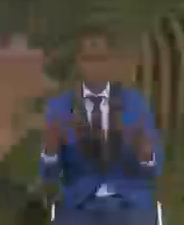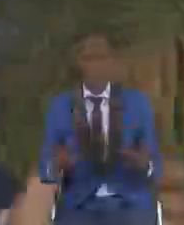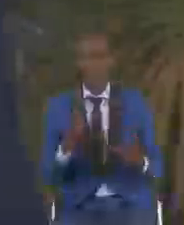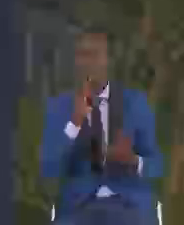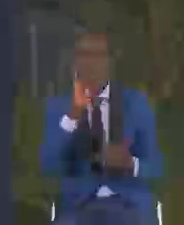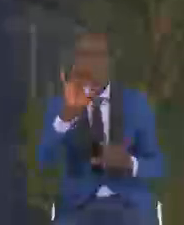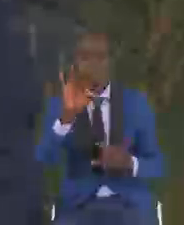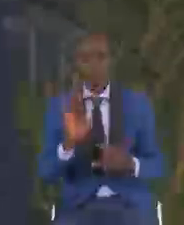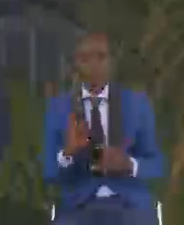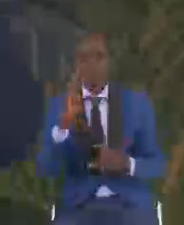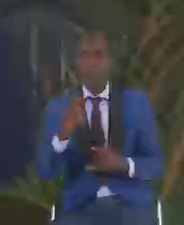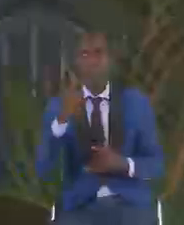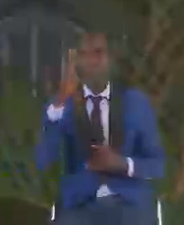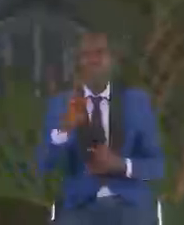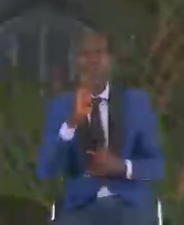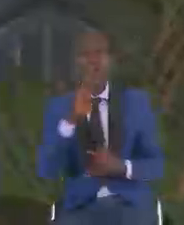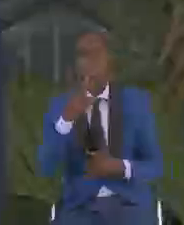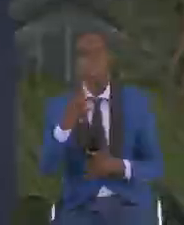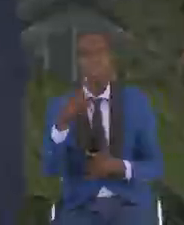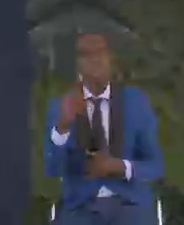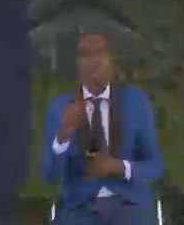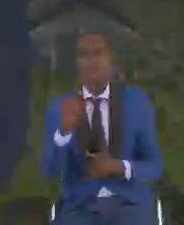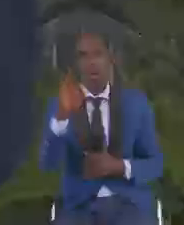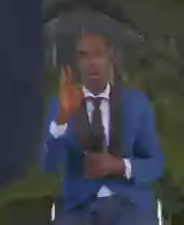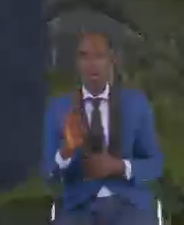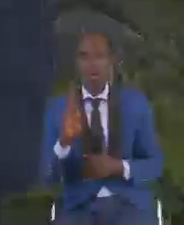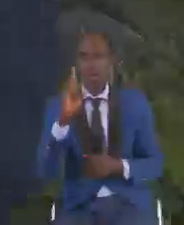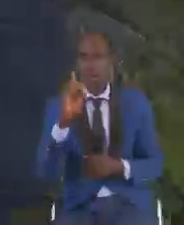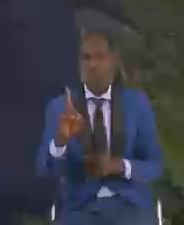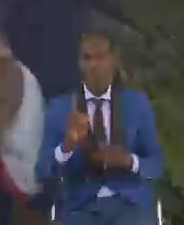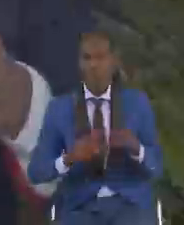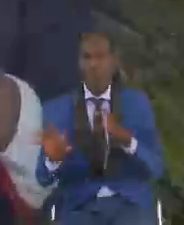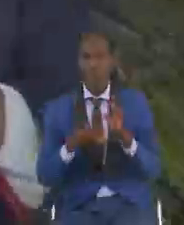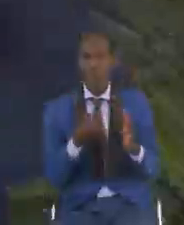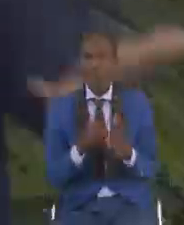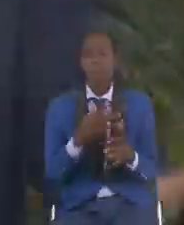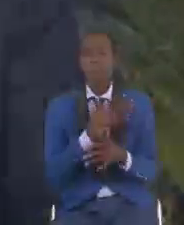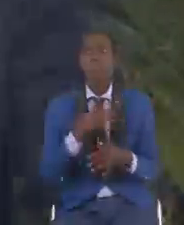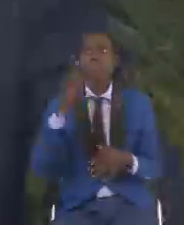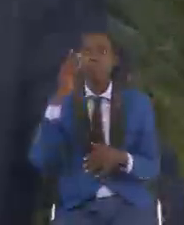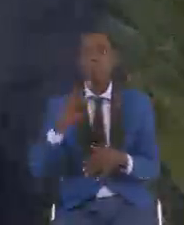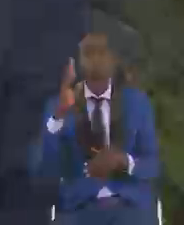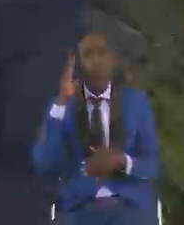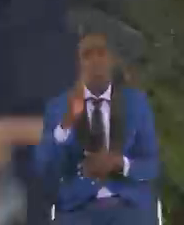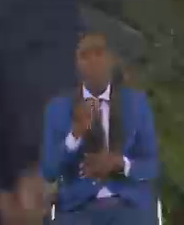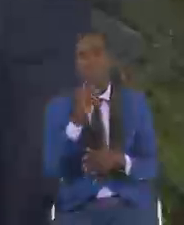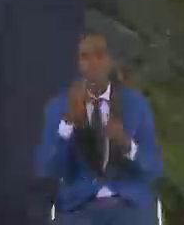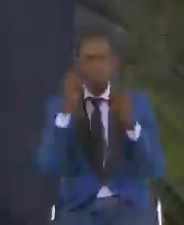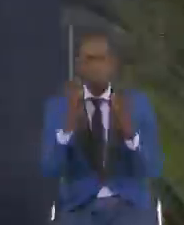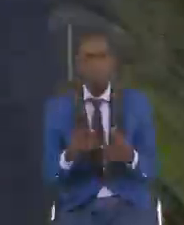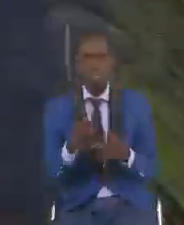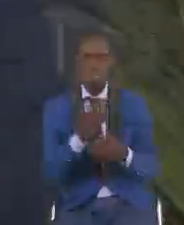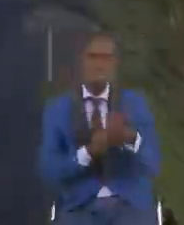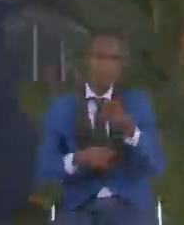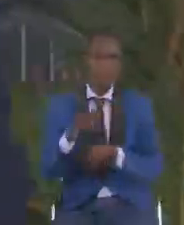and you are the appointed one to accomplish it, and God is not going to quickly replace you if you